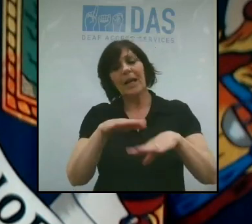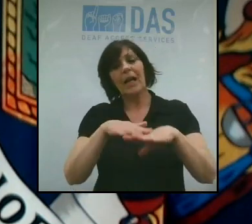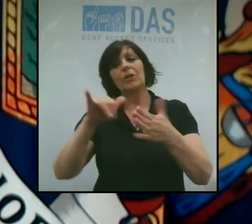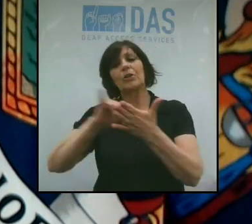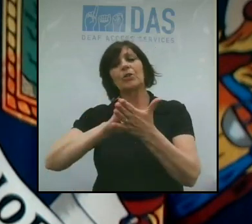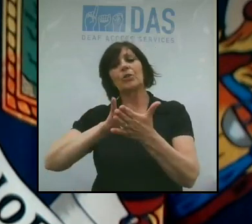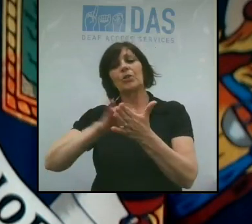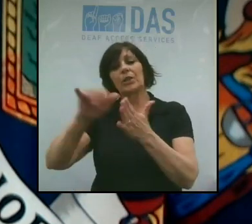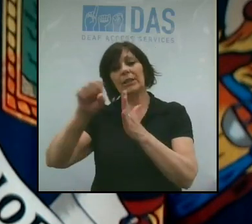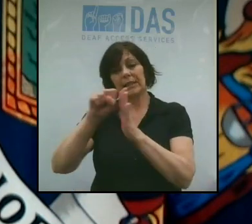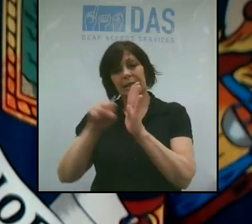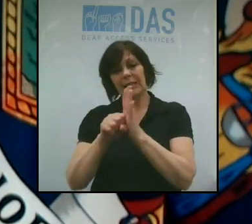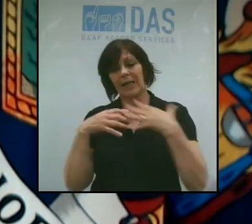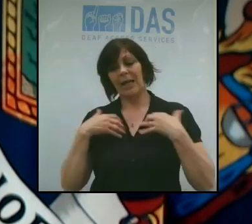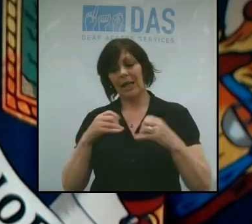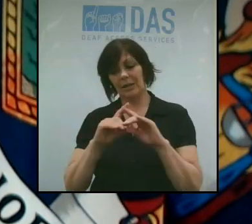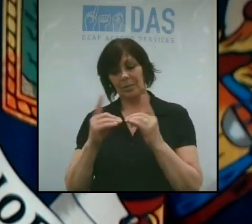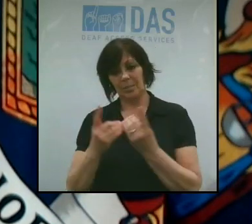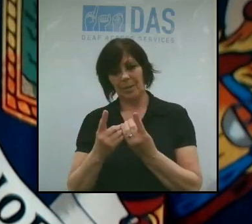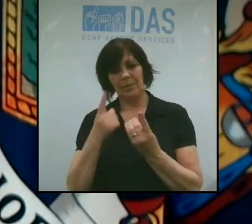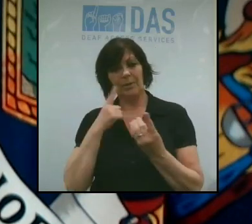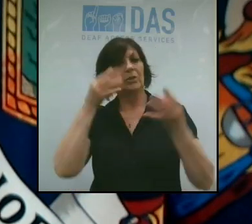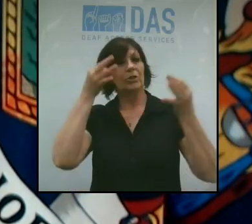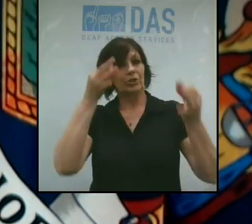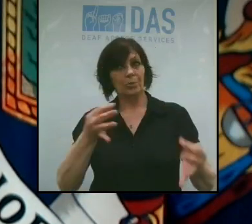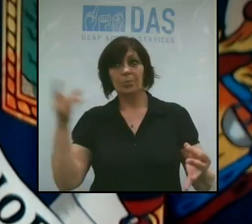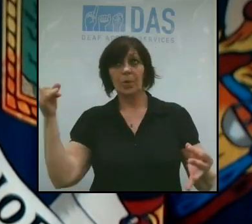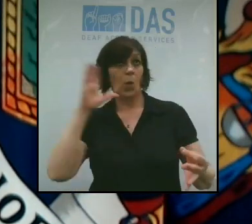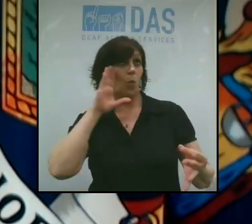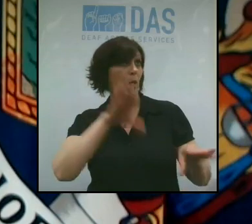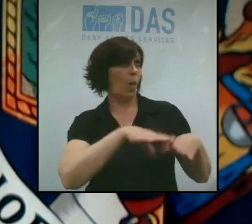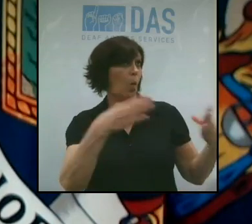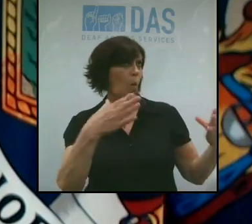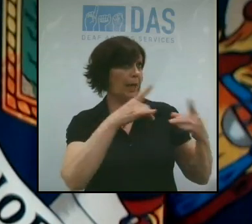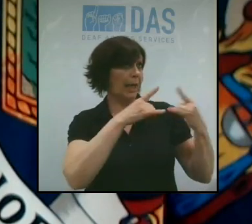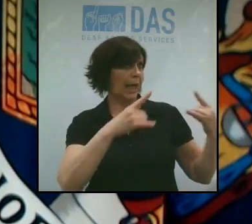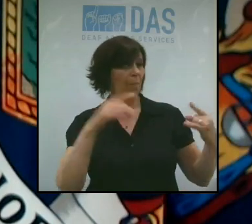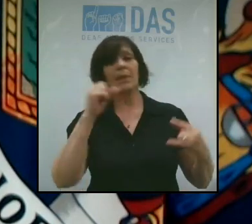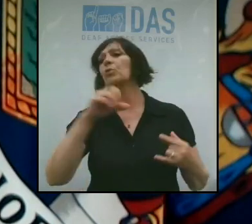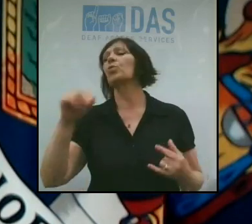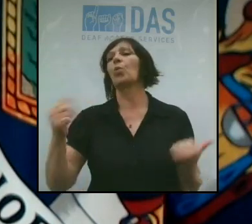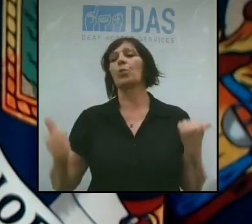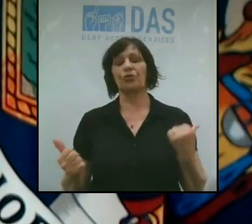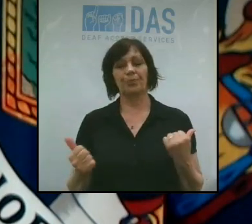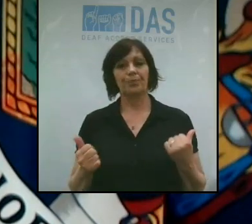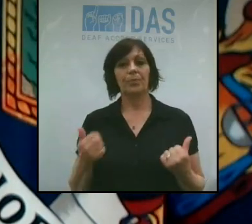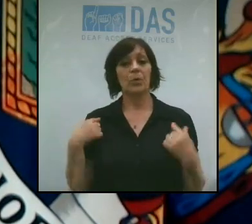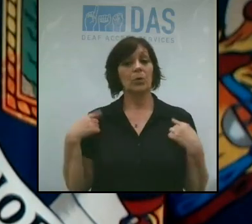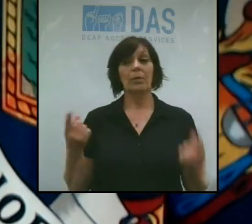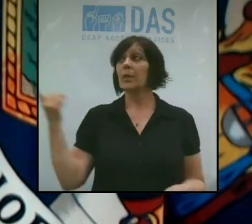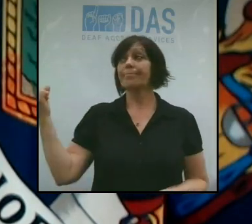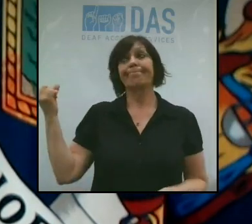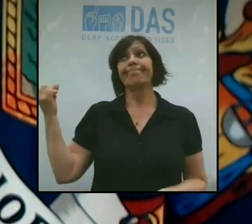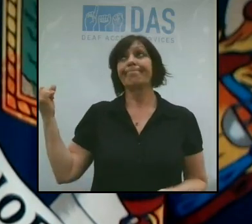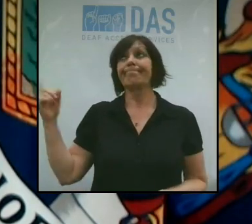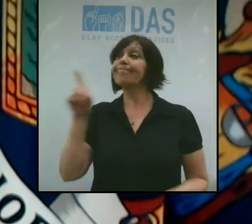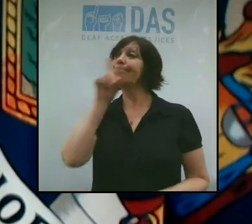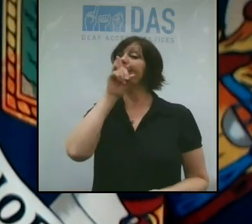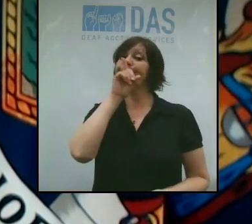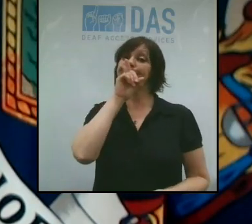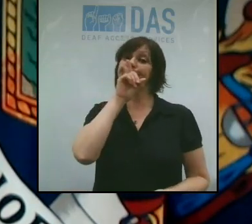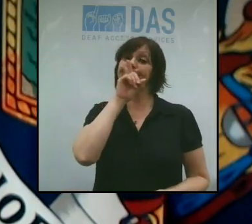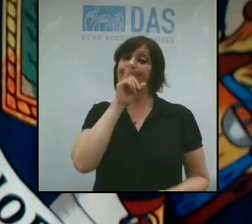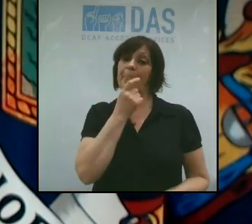Health Department to determine whether summer camps will allow to be open or not. So far, they have not advised us as